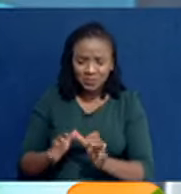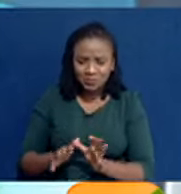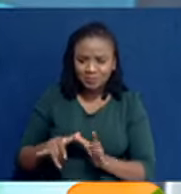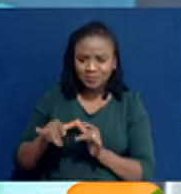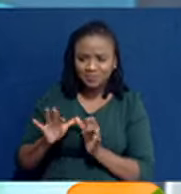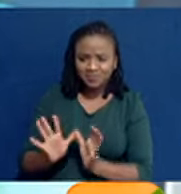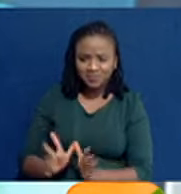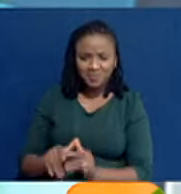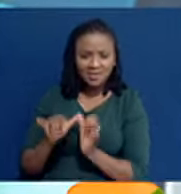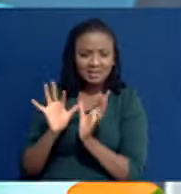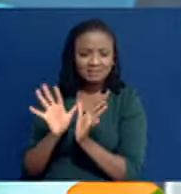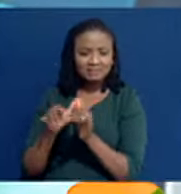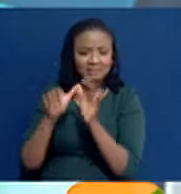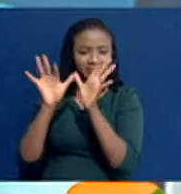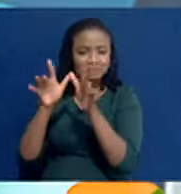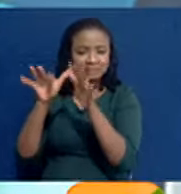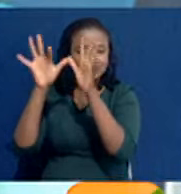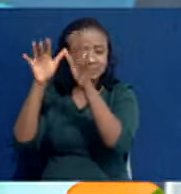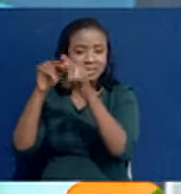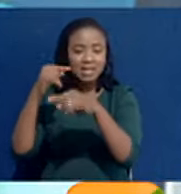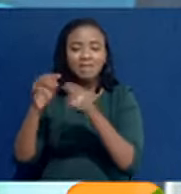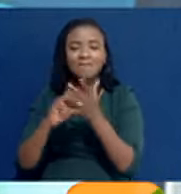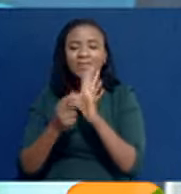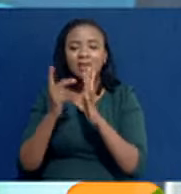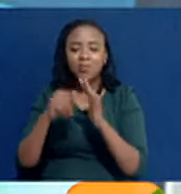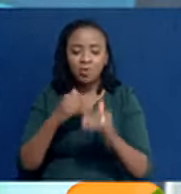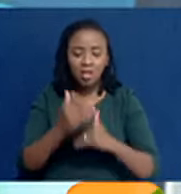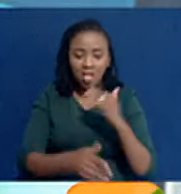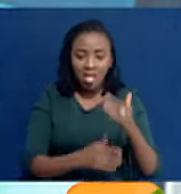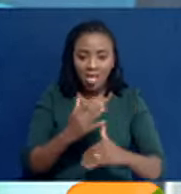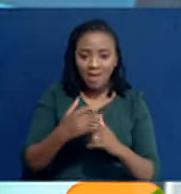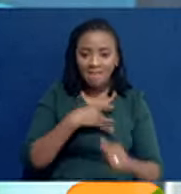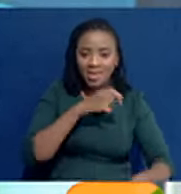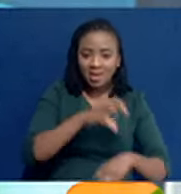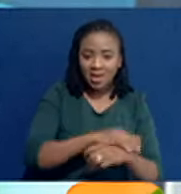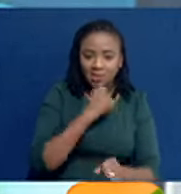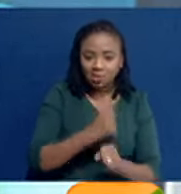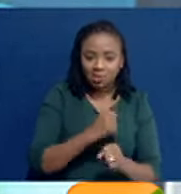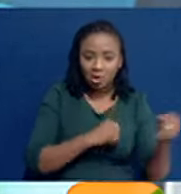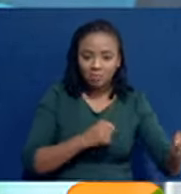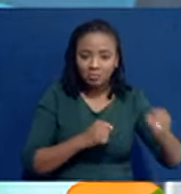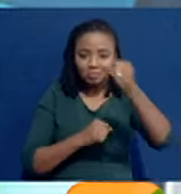when I was appointed Minister for Public Health and Sanitation,